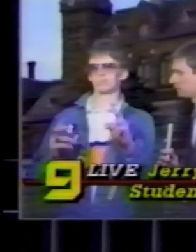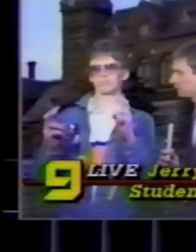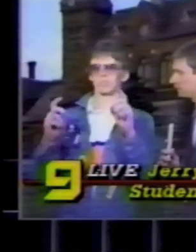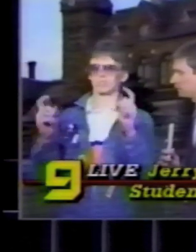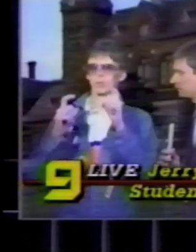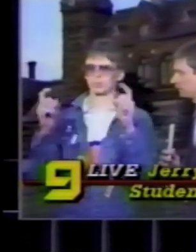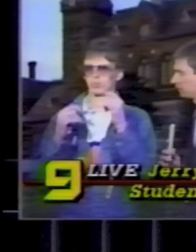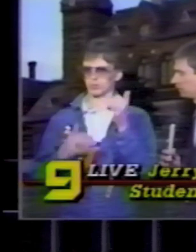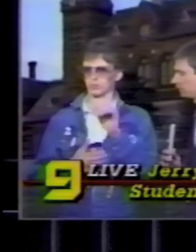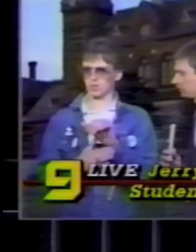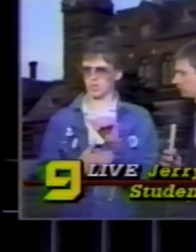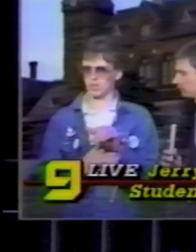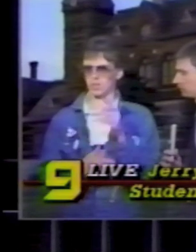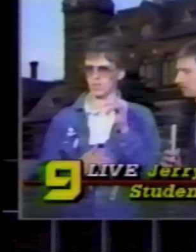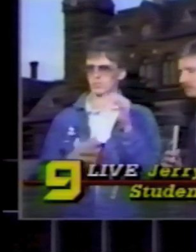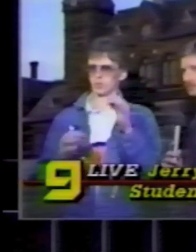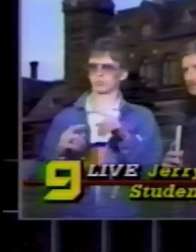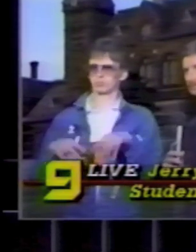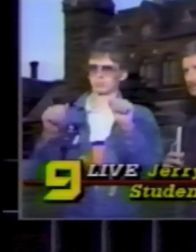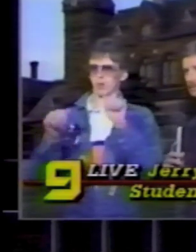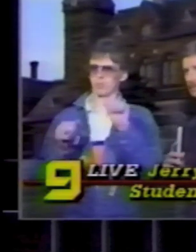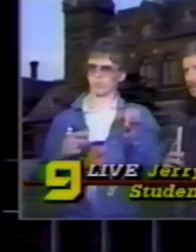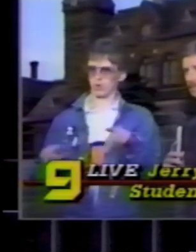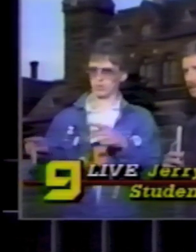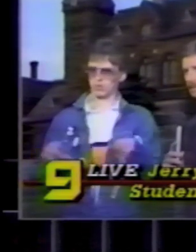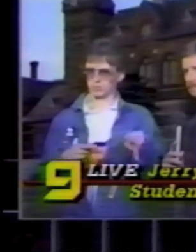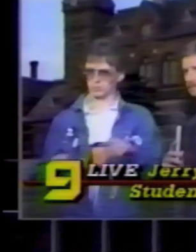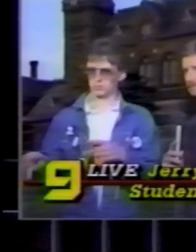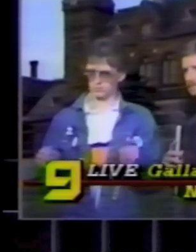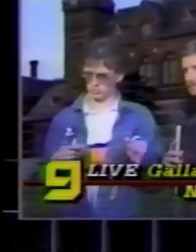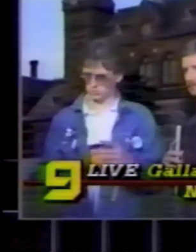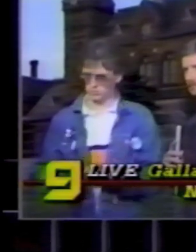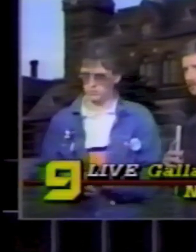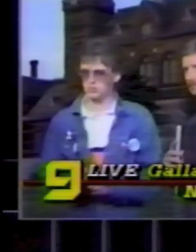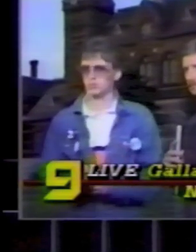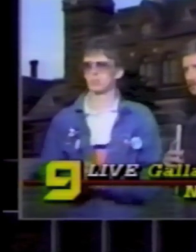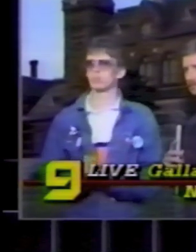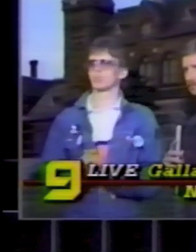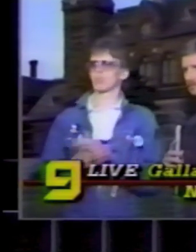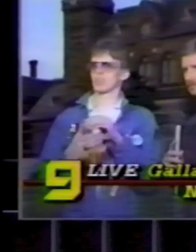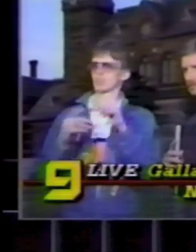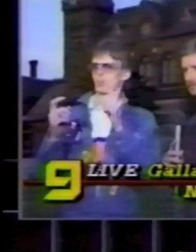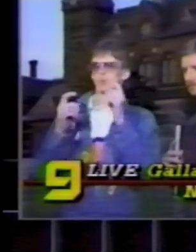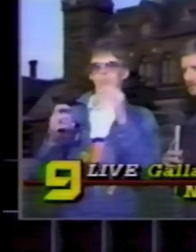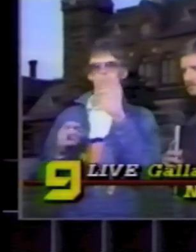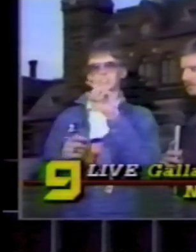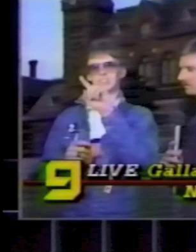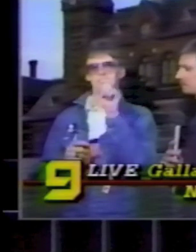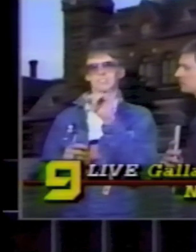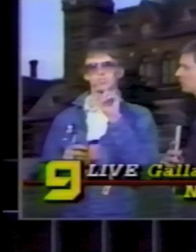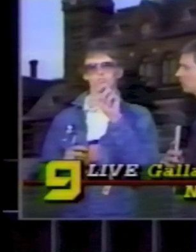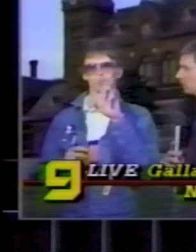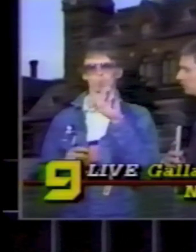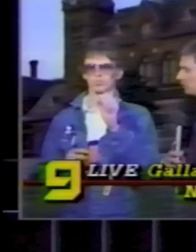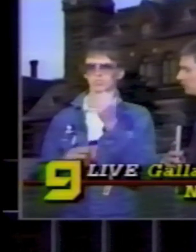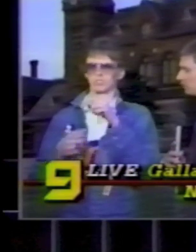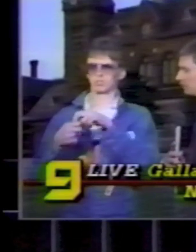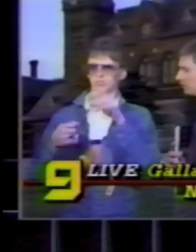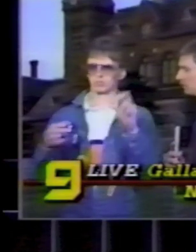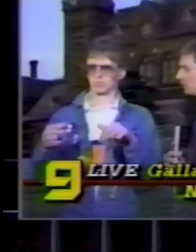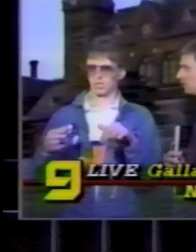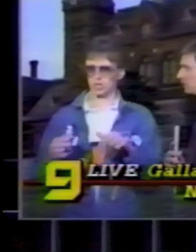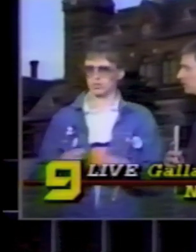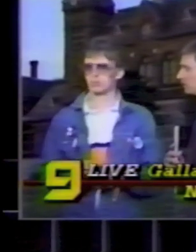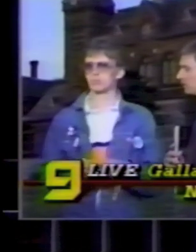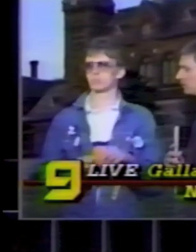The students have planned to celebrate tonight. We're going to have a party in celebration